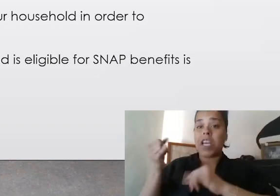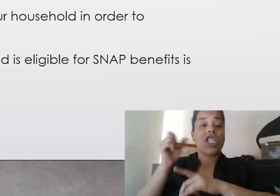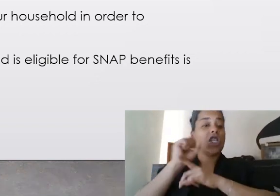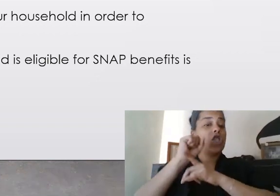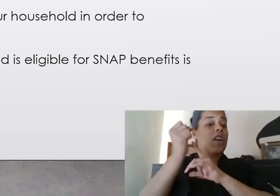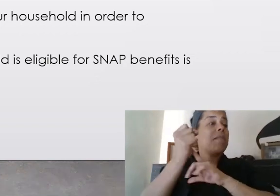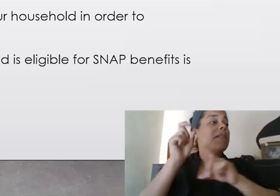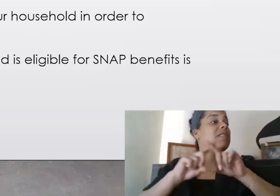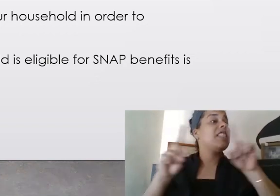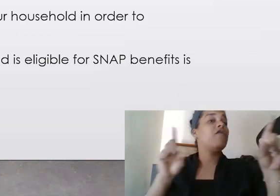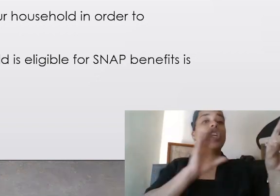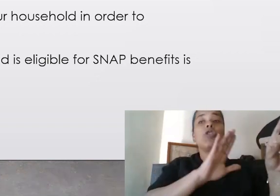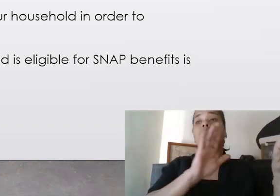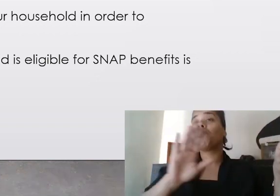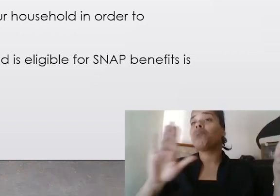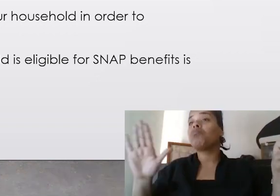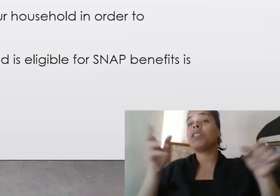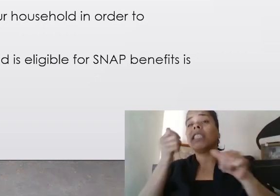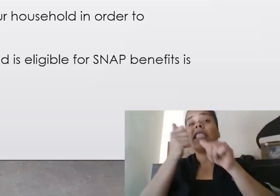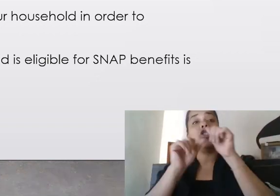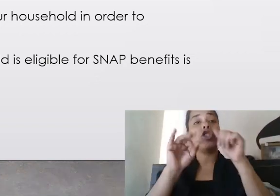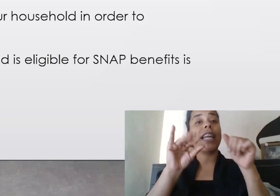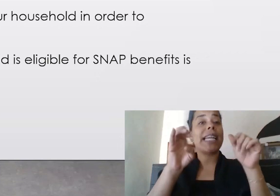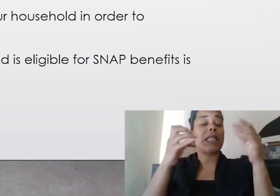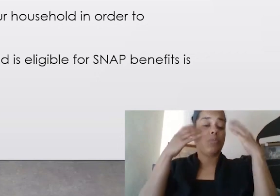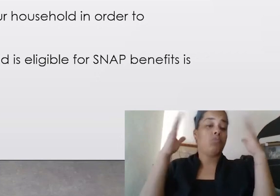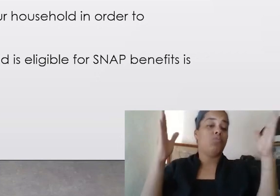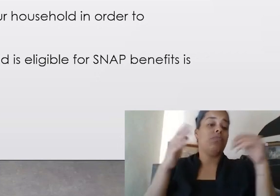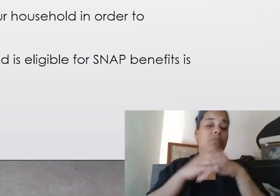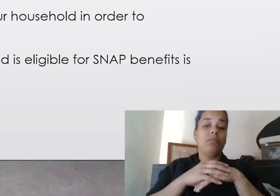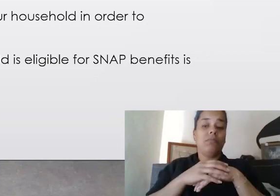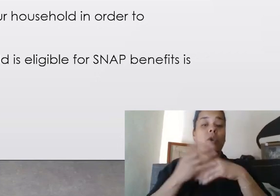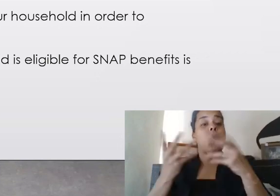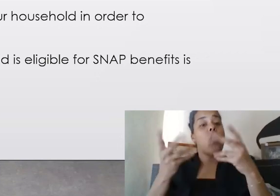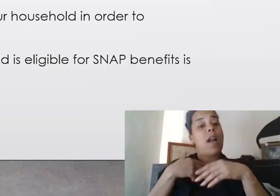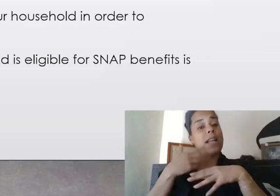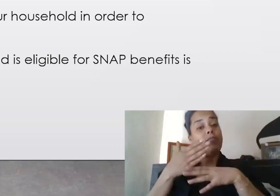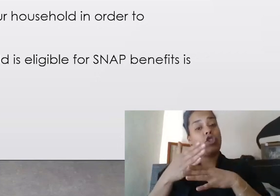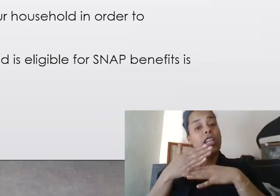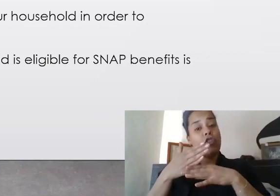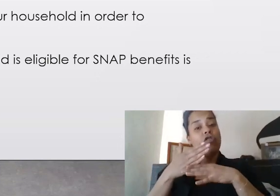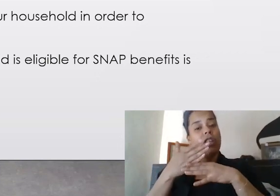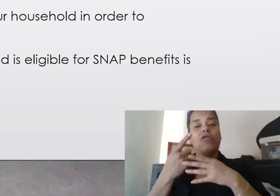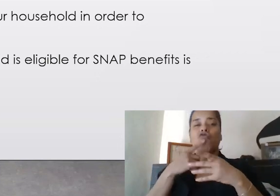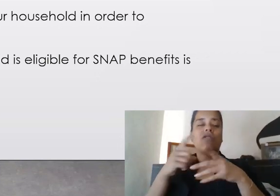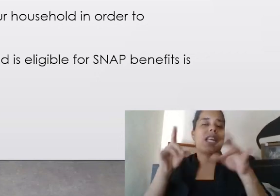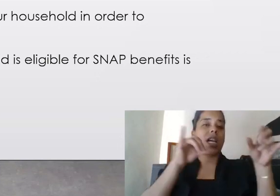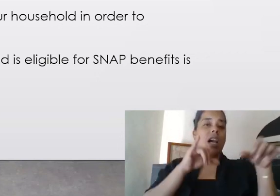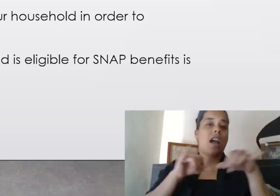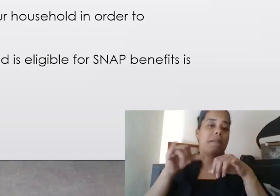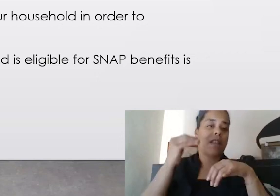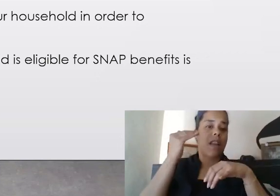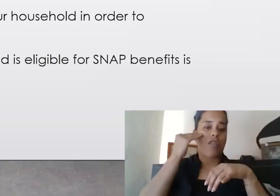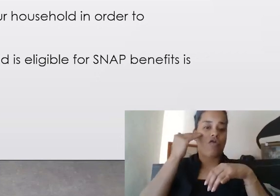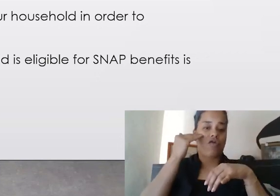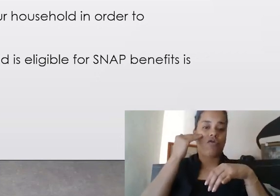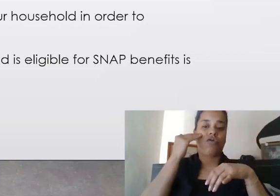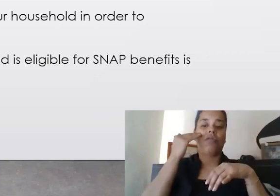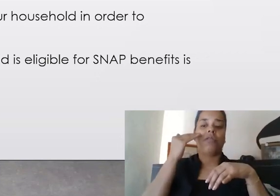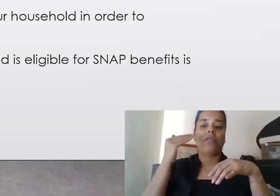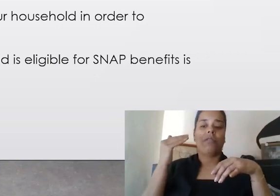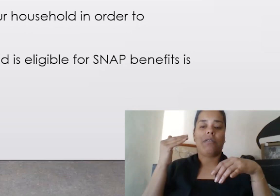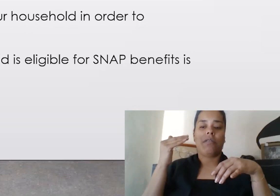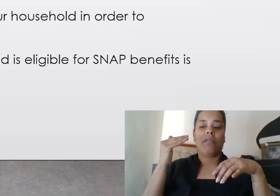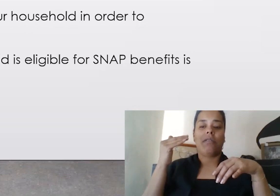are different for each case. So what I'm sharing with you is just common knowledge and